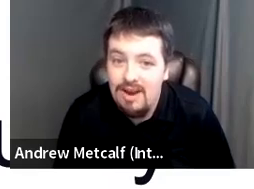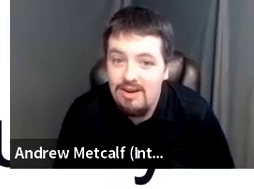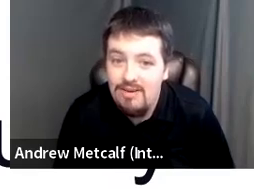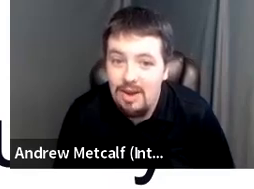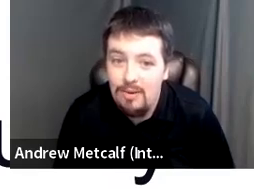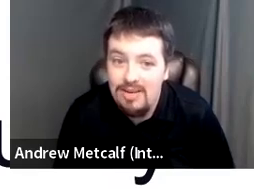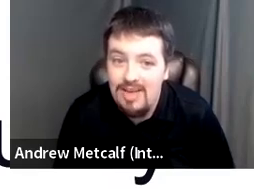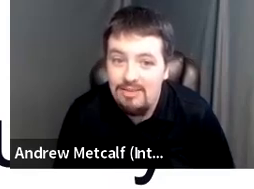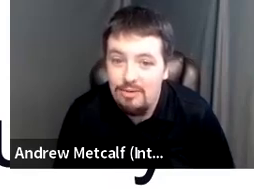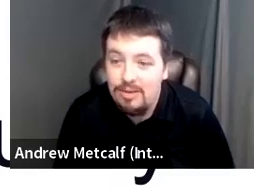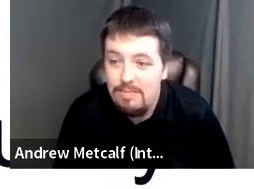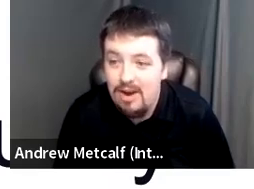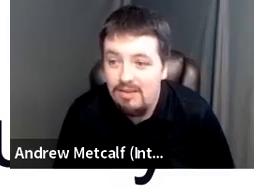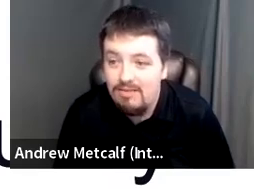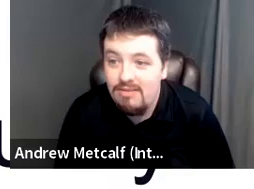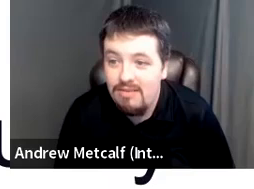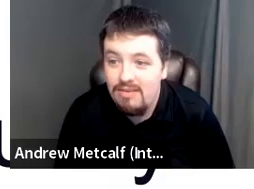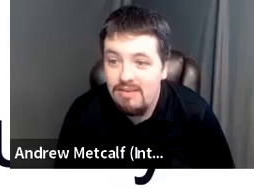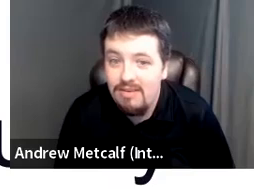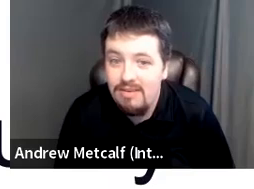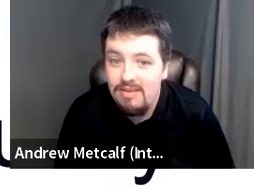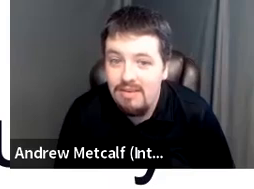students there that went to that school in Paris.